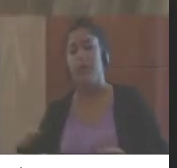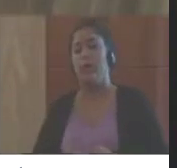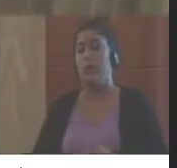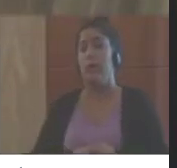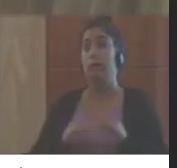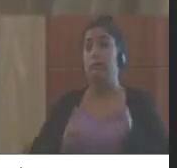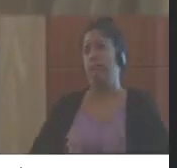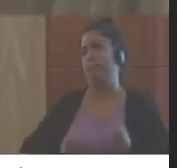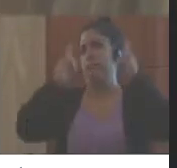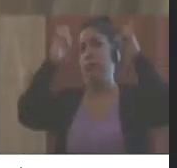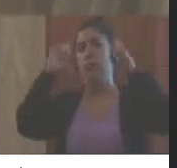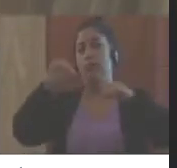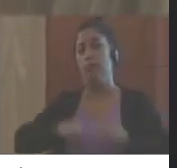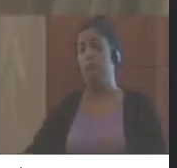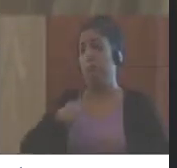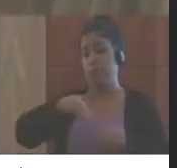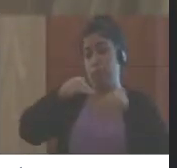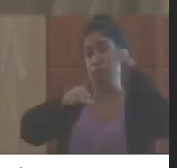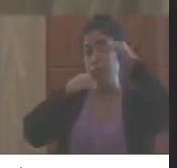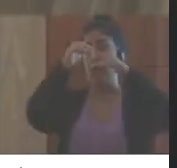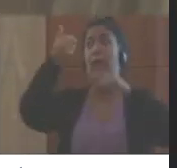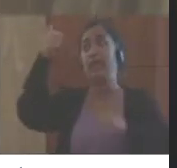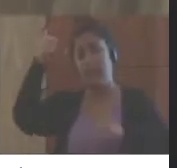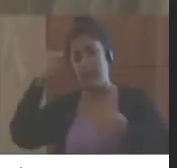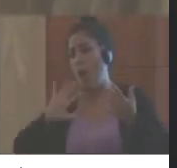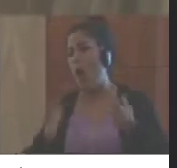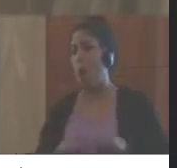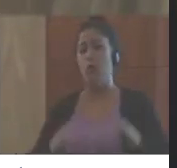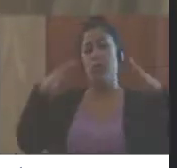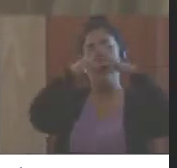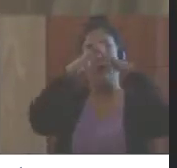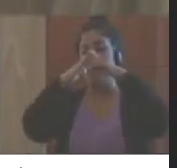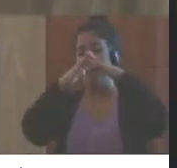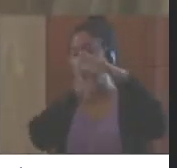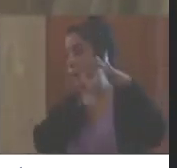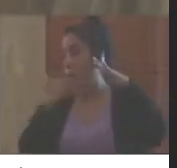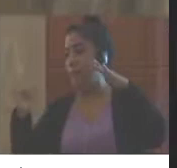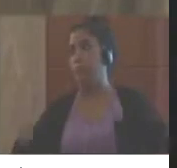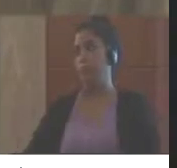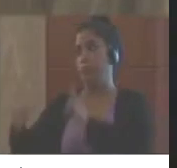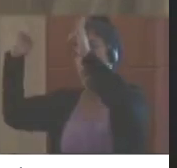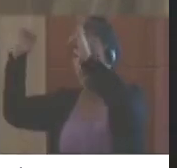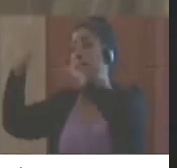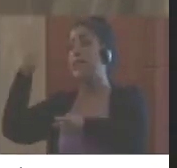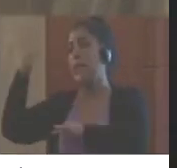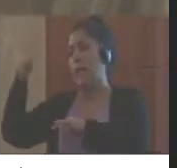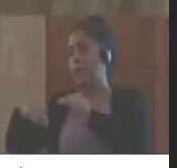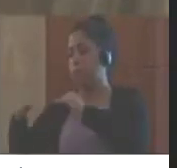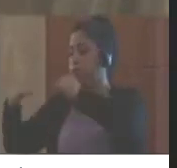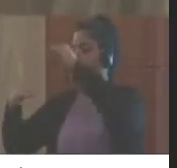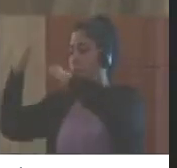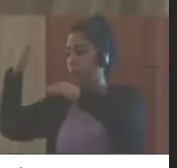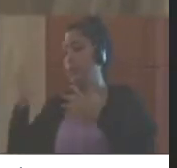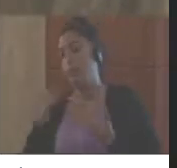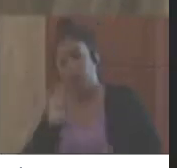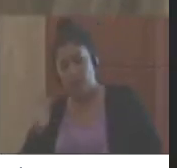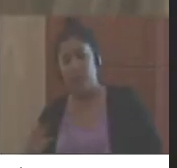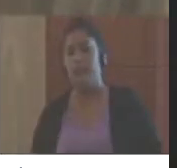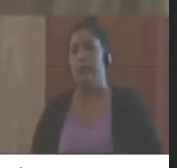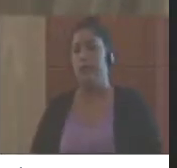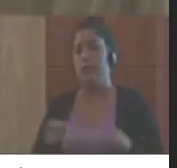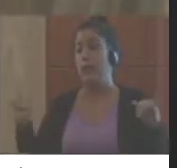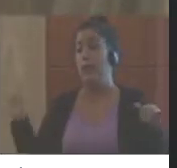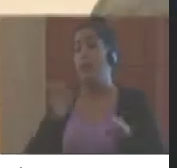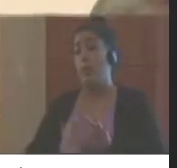one has a specification based on the international standards and best practices. Gracias,